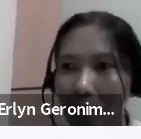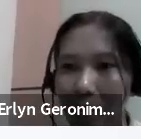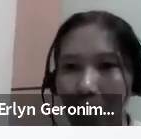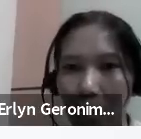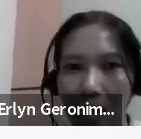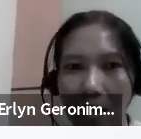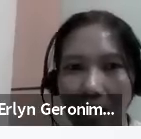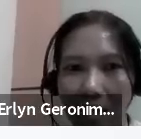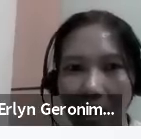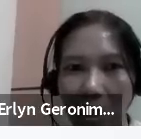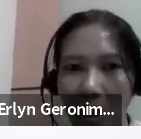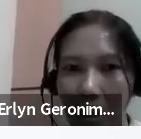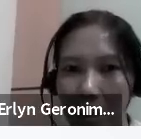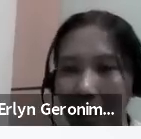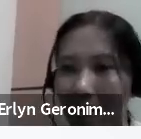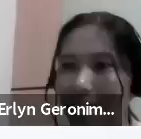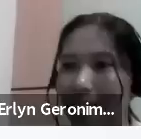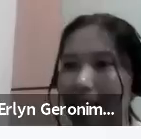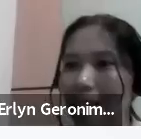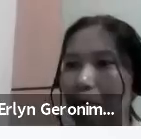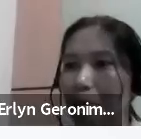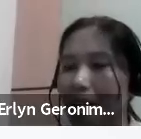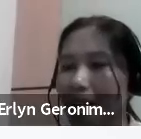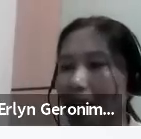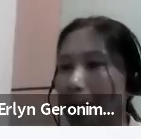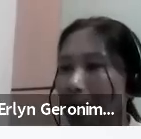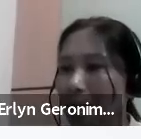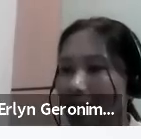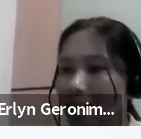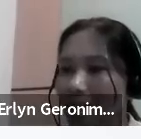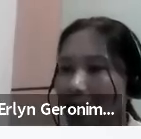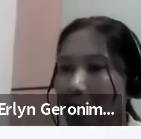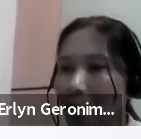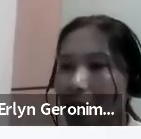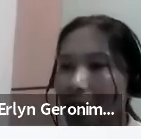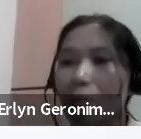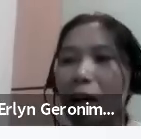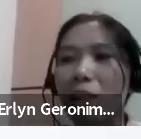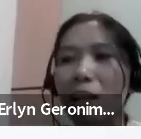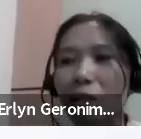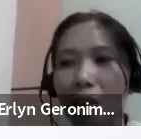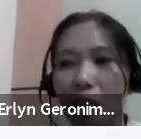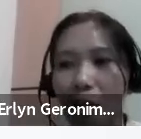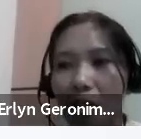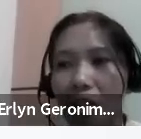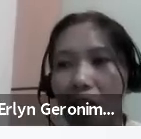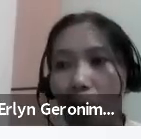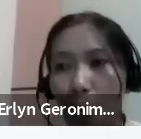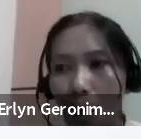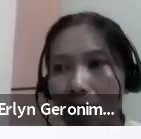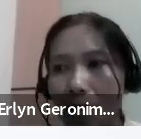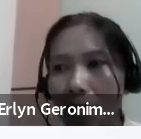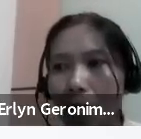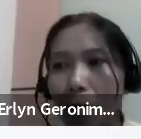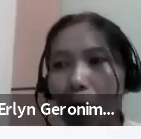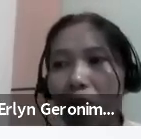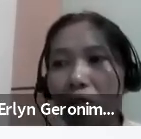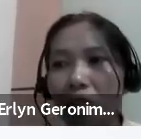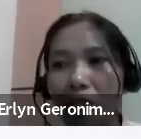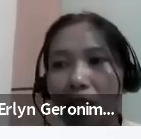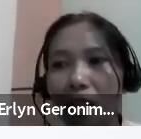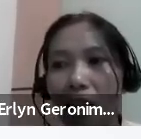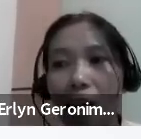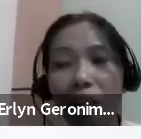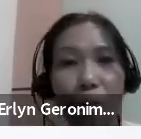ago, and Miss Flojo didn't age a bit. Okay. So a Tomasian educator is someone who